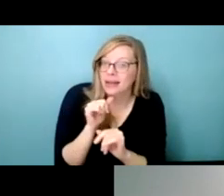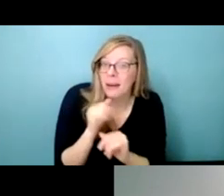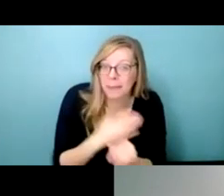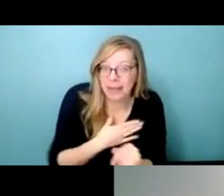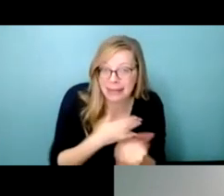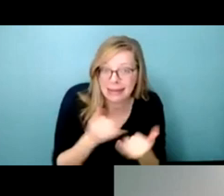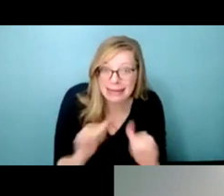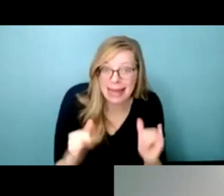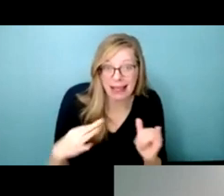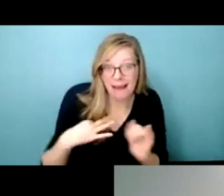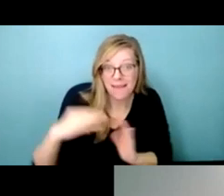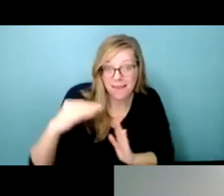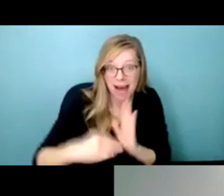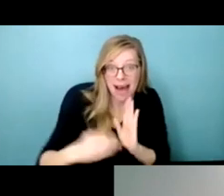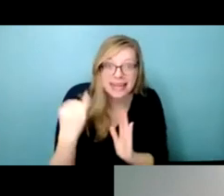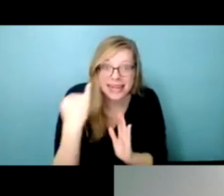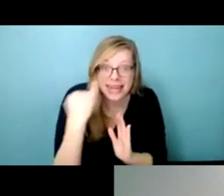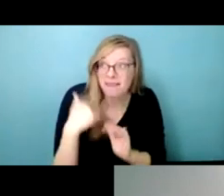in.